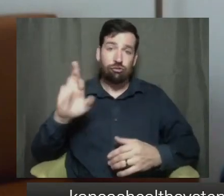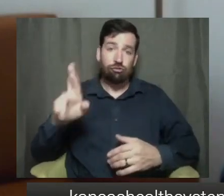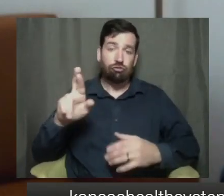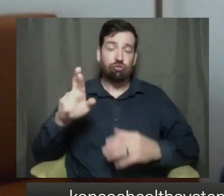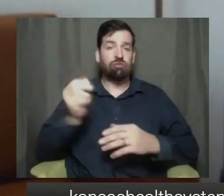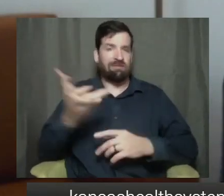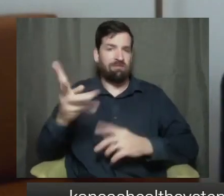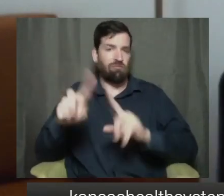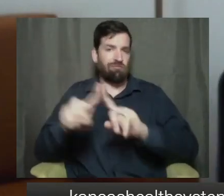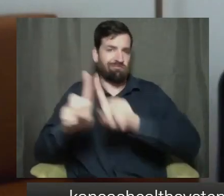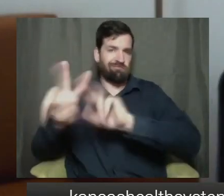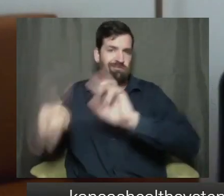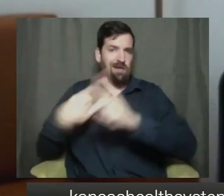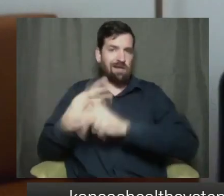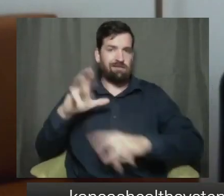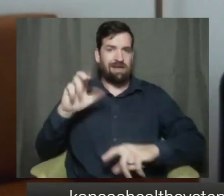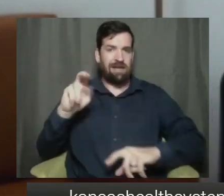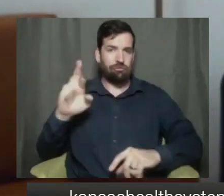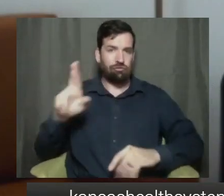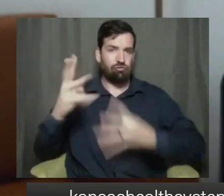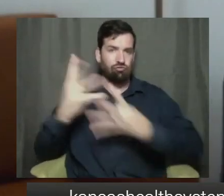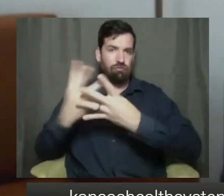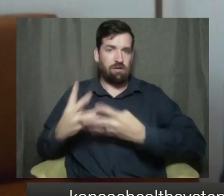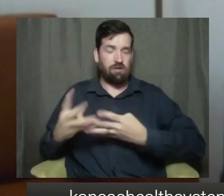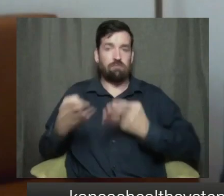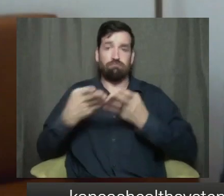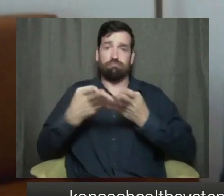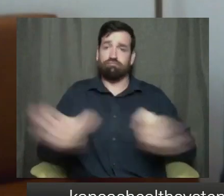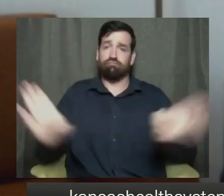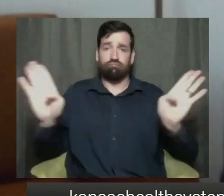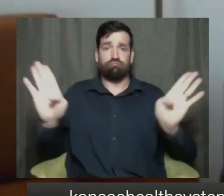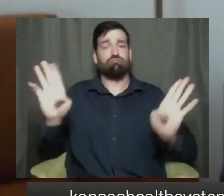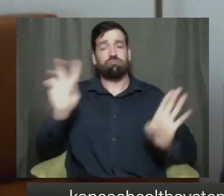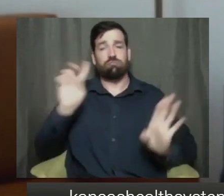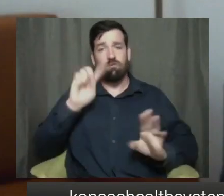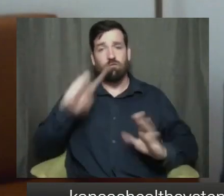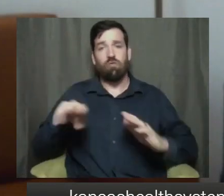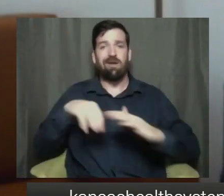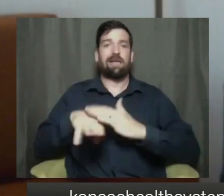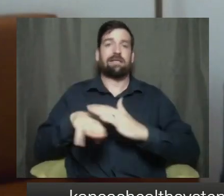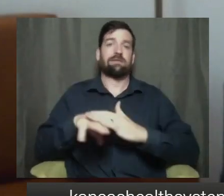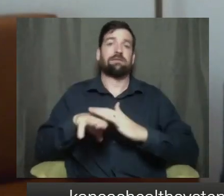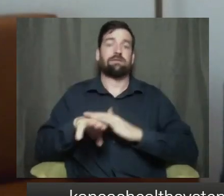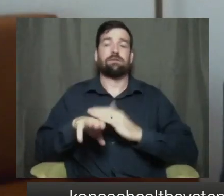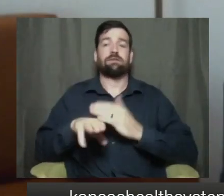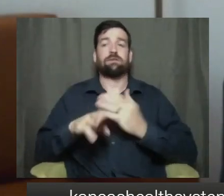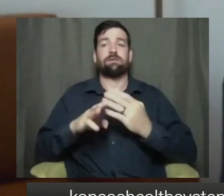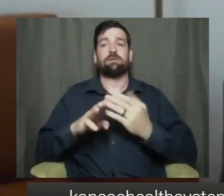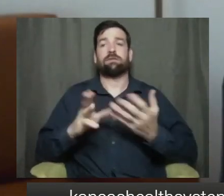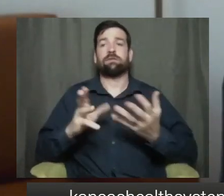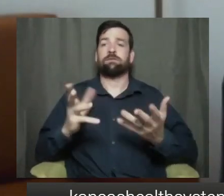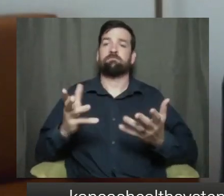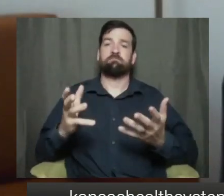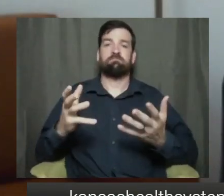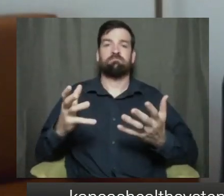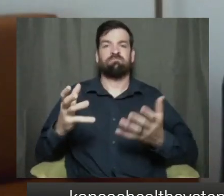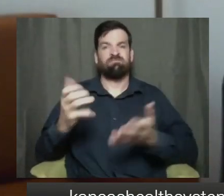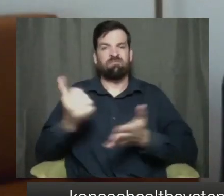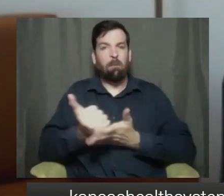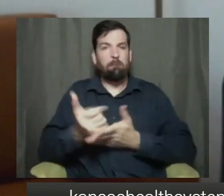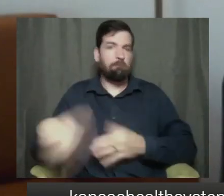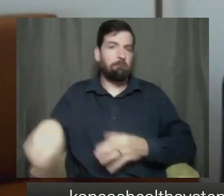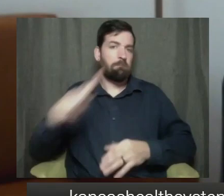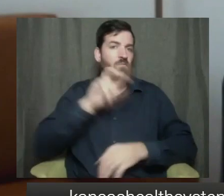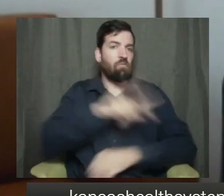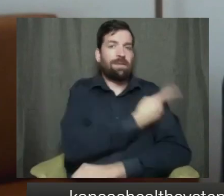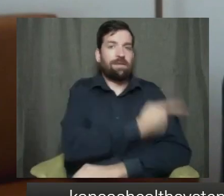really cast the net pretty far and wide when it comes to accessing help that patients need to get